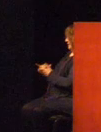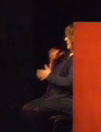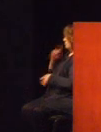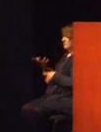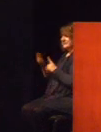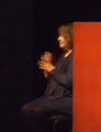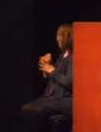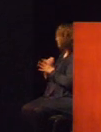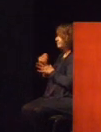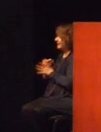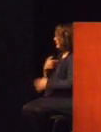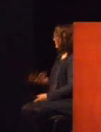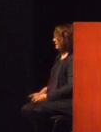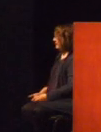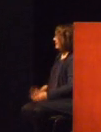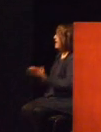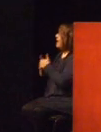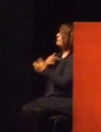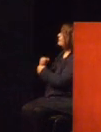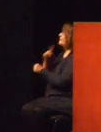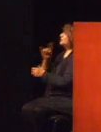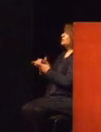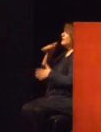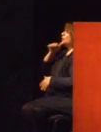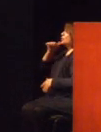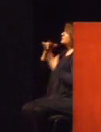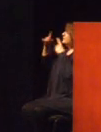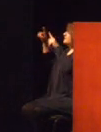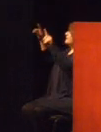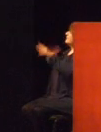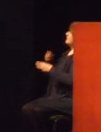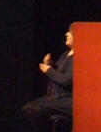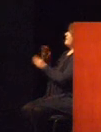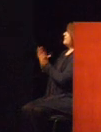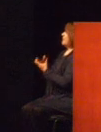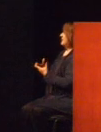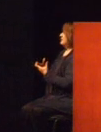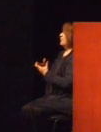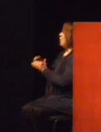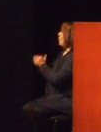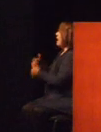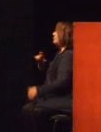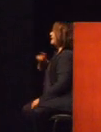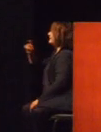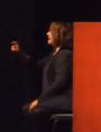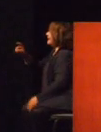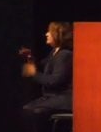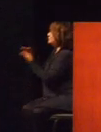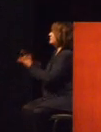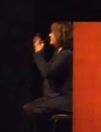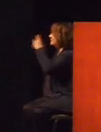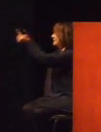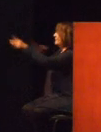you, how do I make sure that girls are successful in my math class, or that Latinx students are successful in my